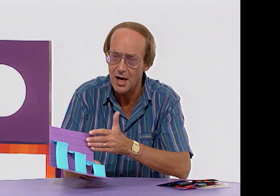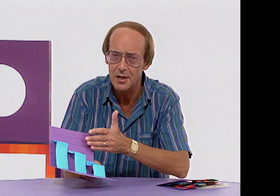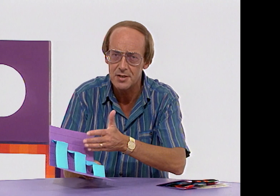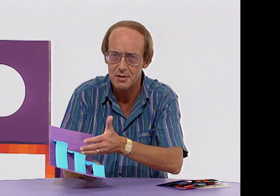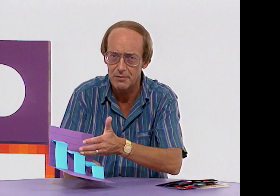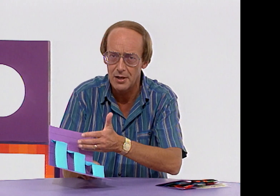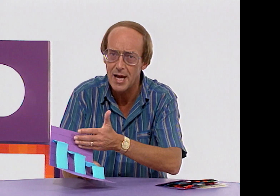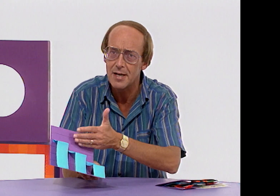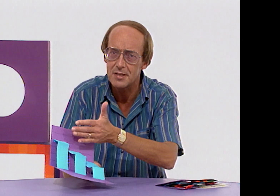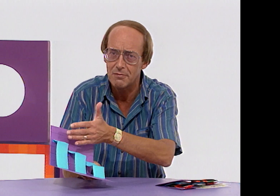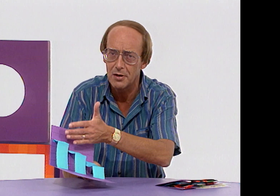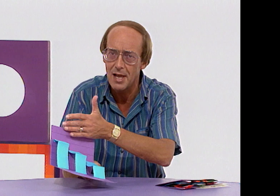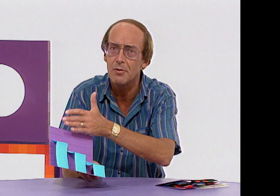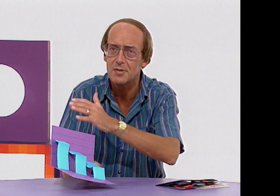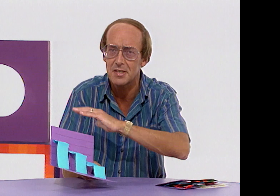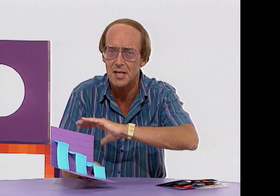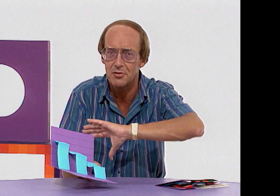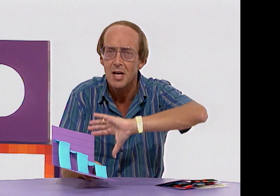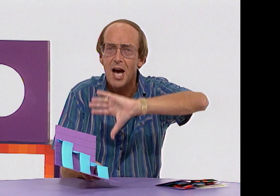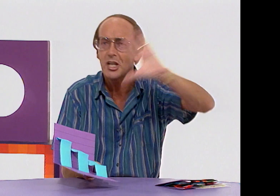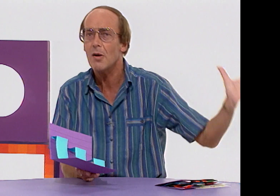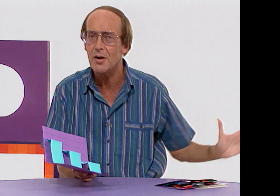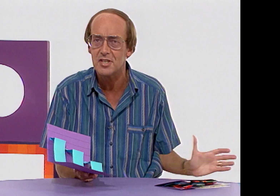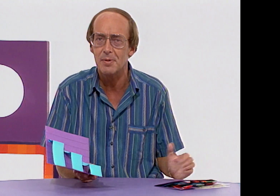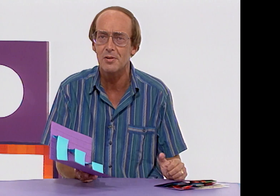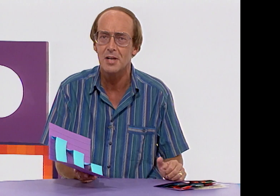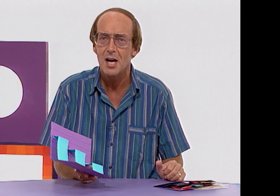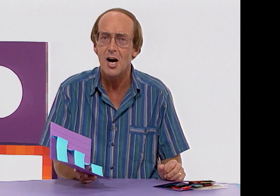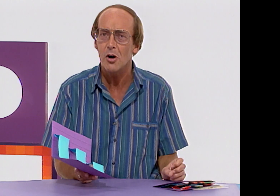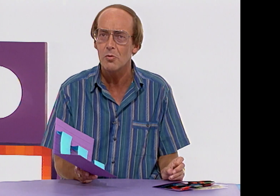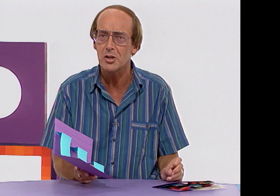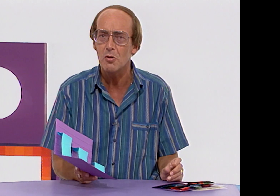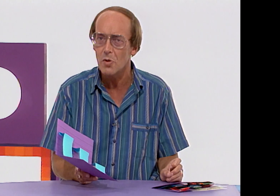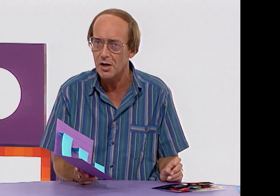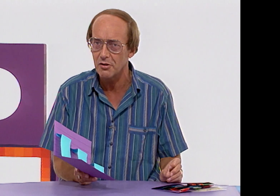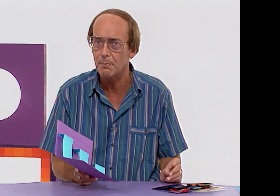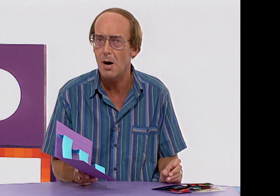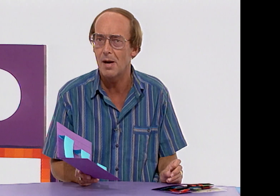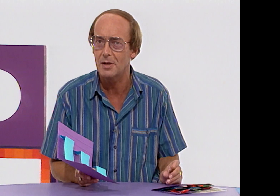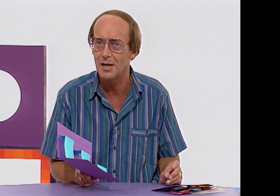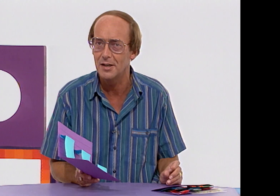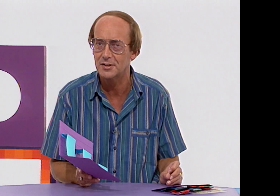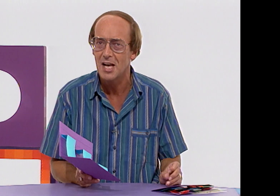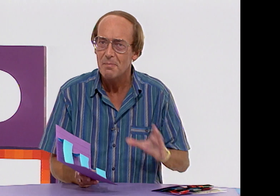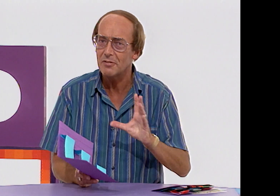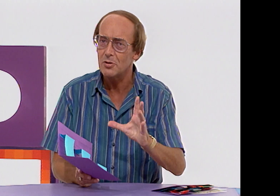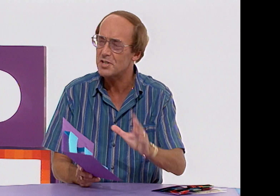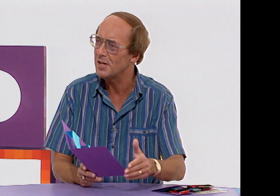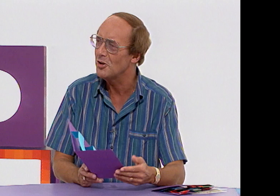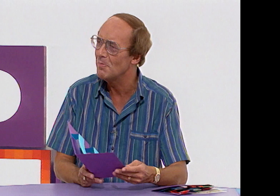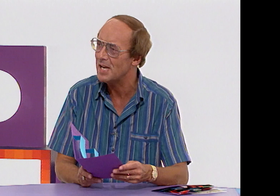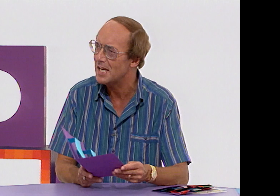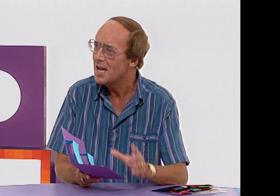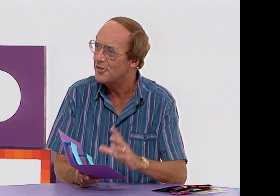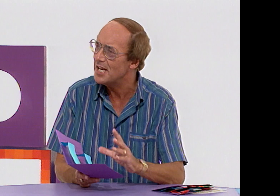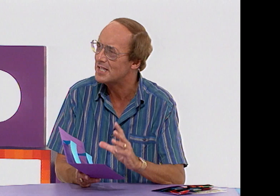different colours, different layers, different levels, et cetera, and go on to build a whole new world of pop-up cards. But, of course,